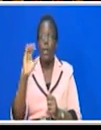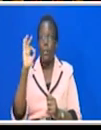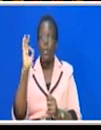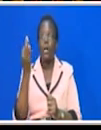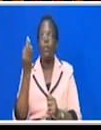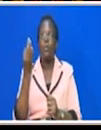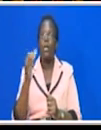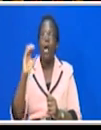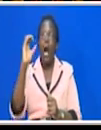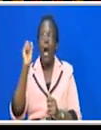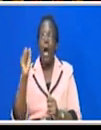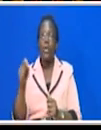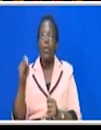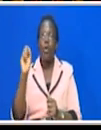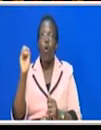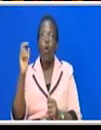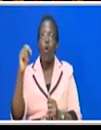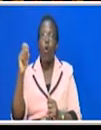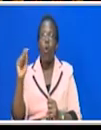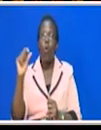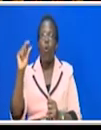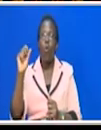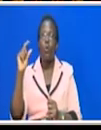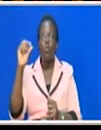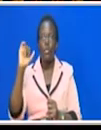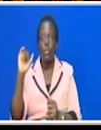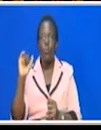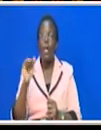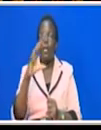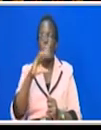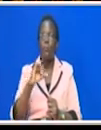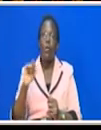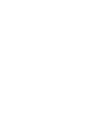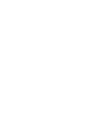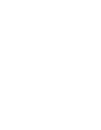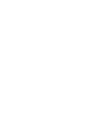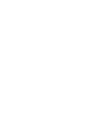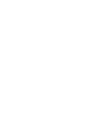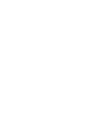archaeology. Then the last one will have linguistic study.